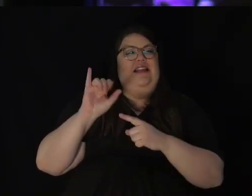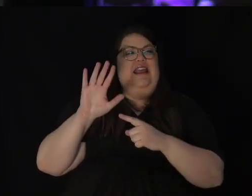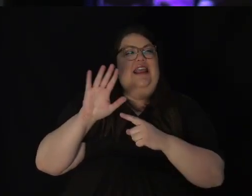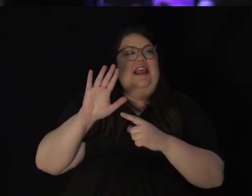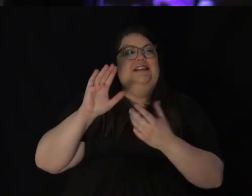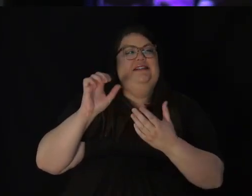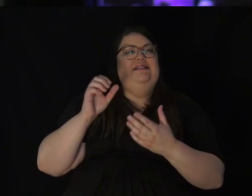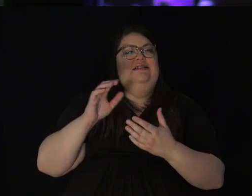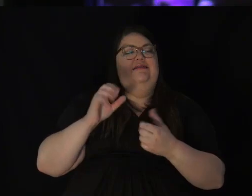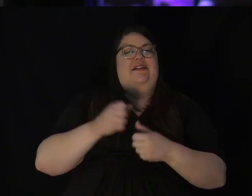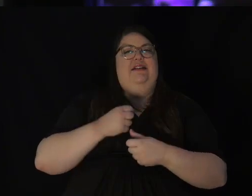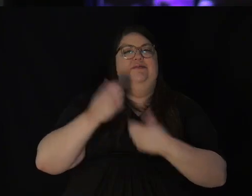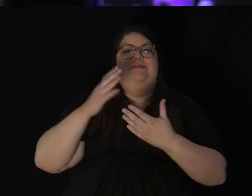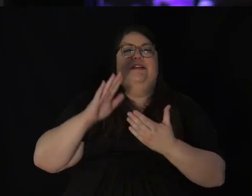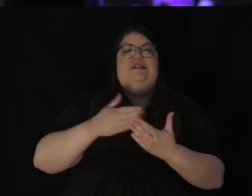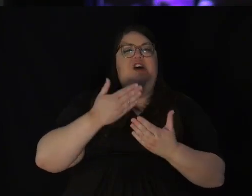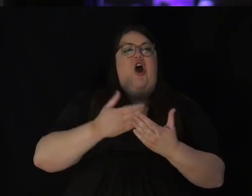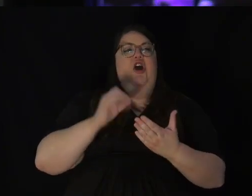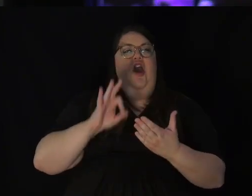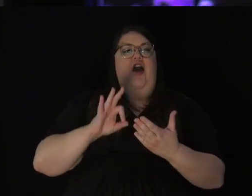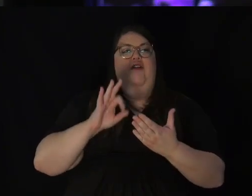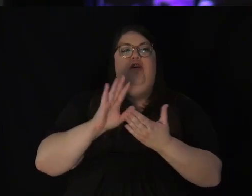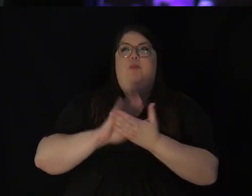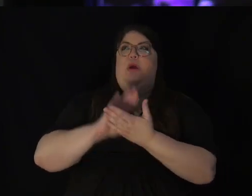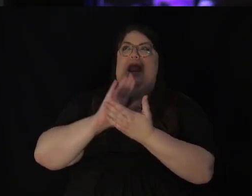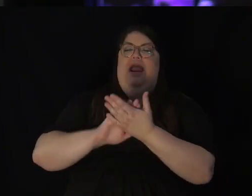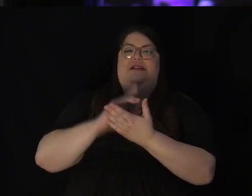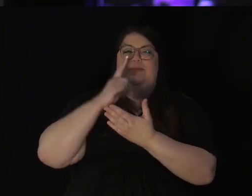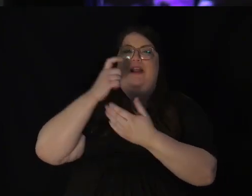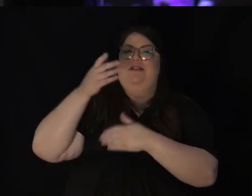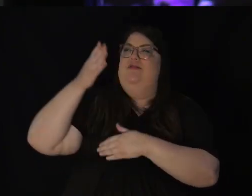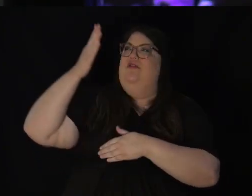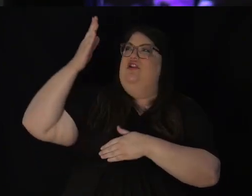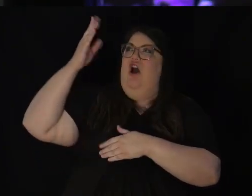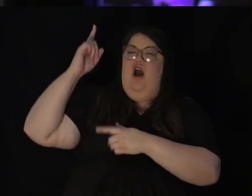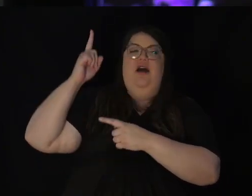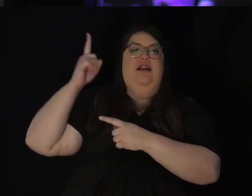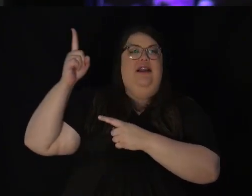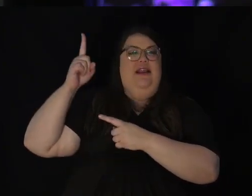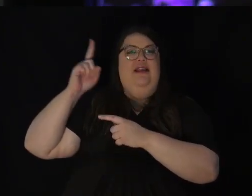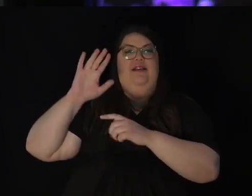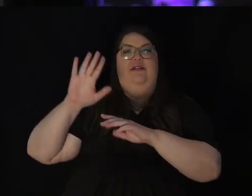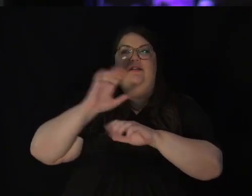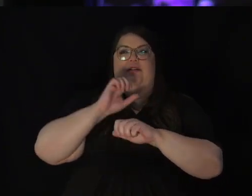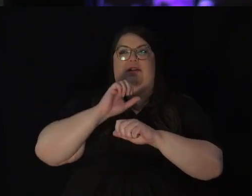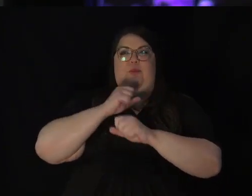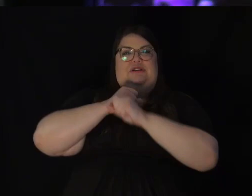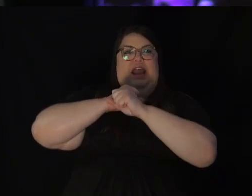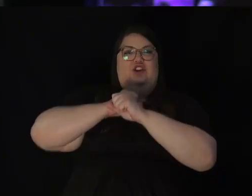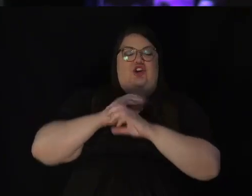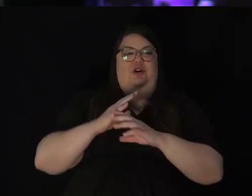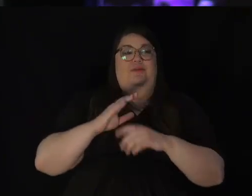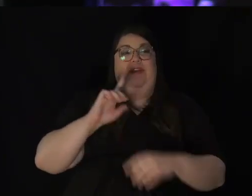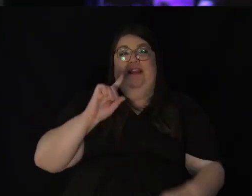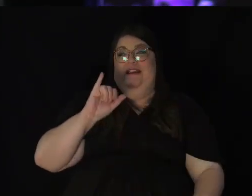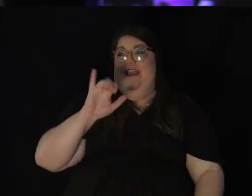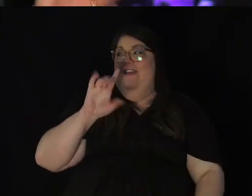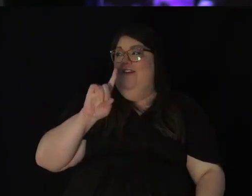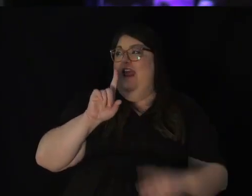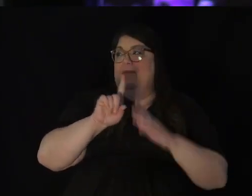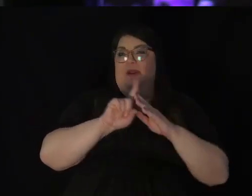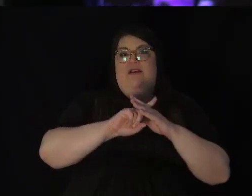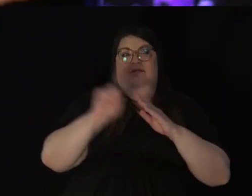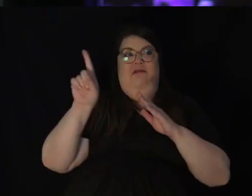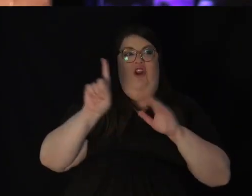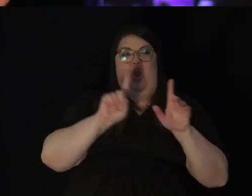praise because of God being his protector. David had been running from